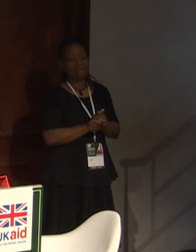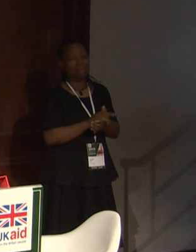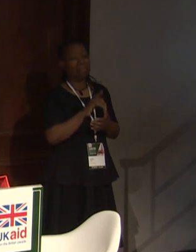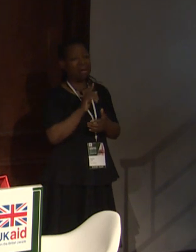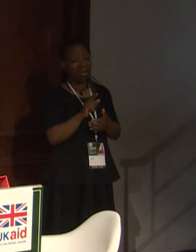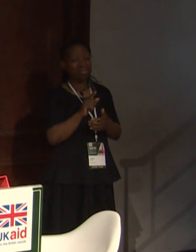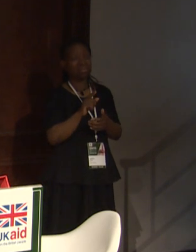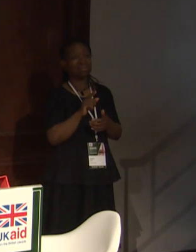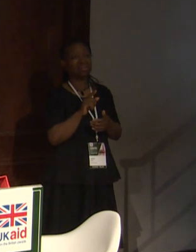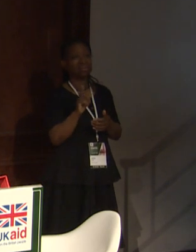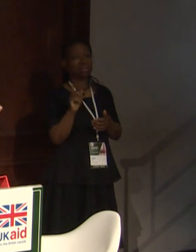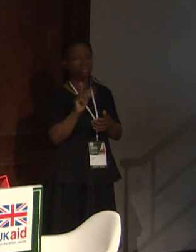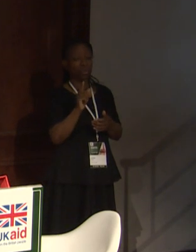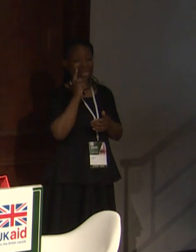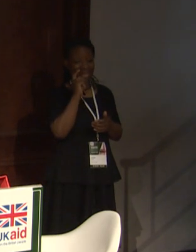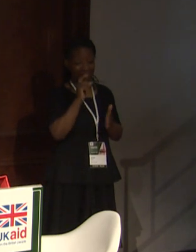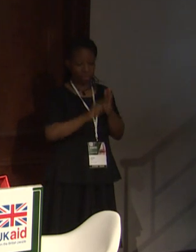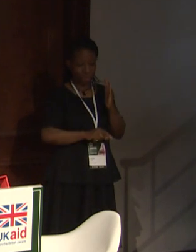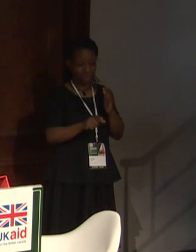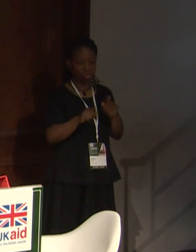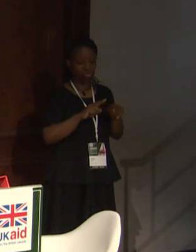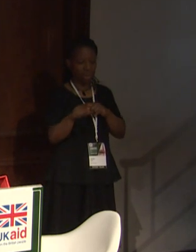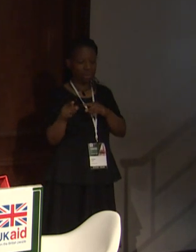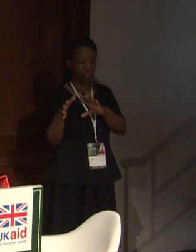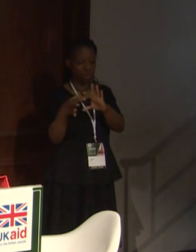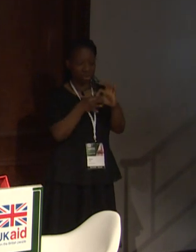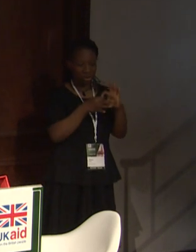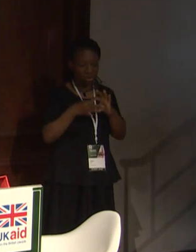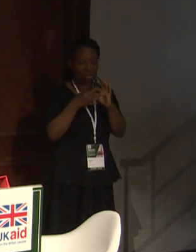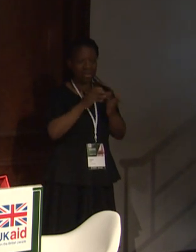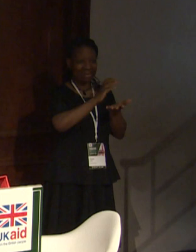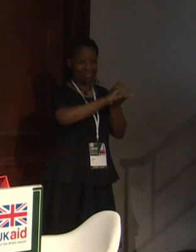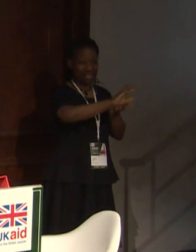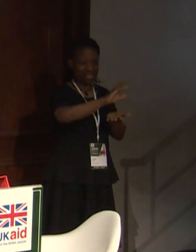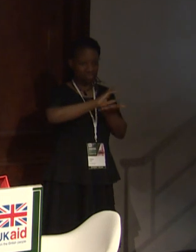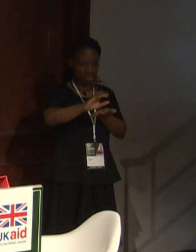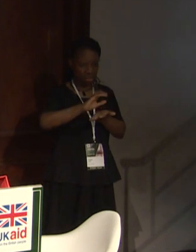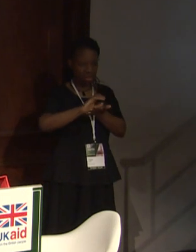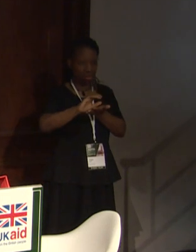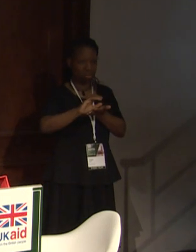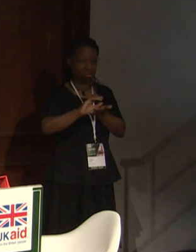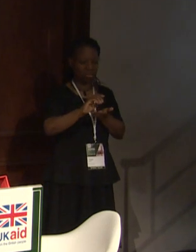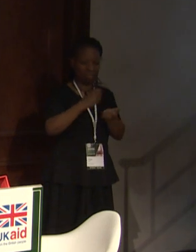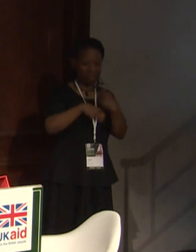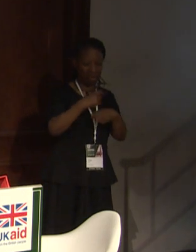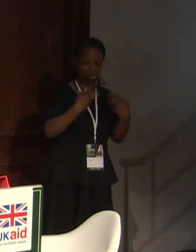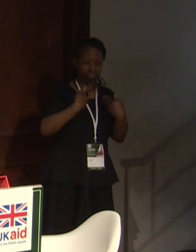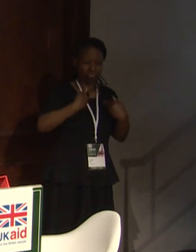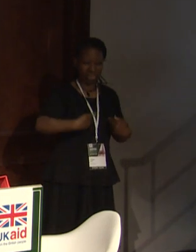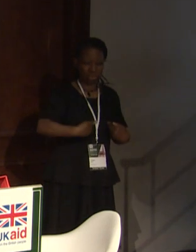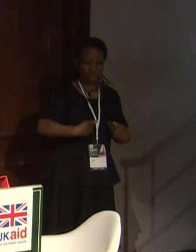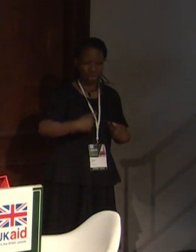But what we can do is combine investments into a richer sense of partnership between Britain and